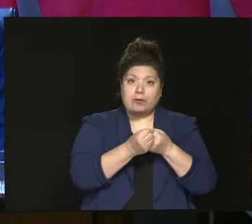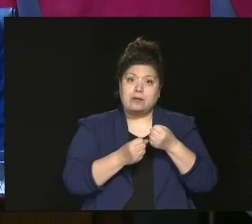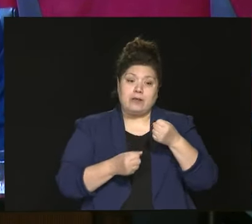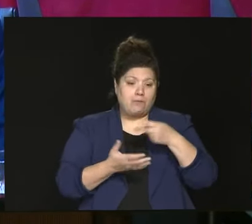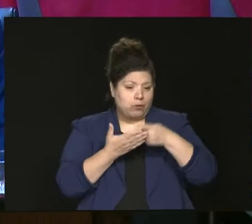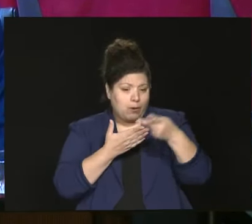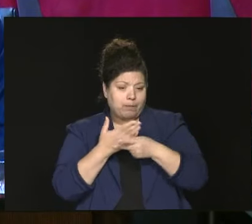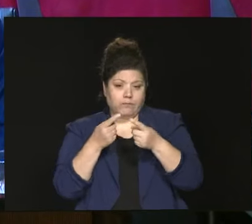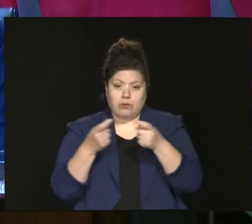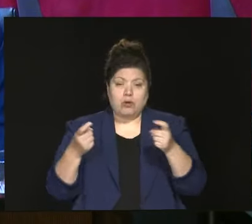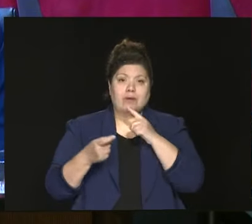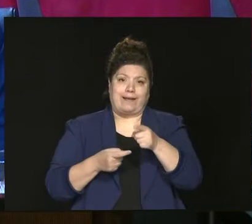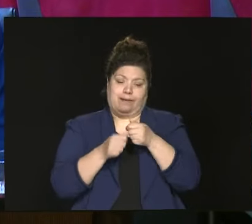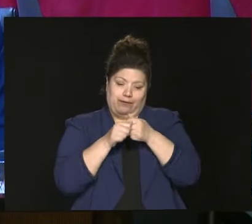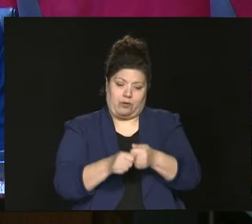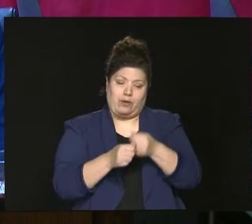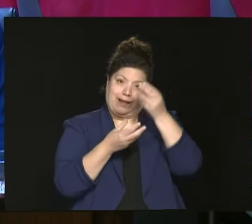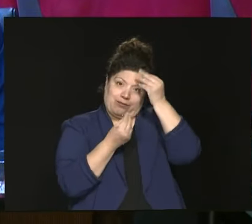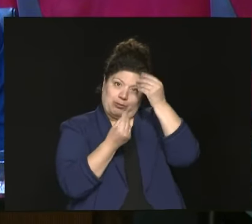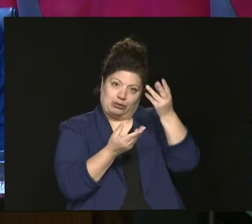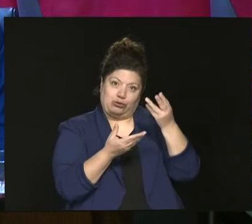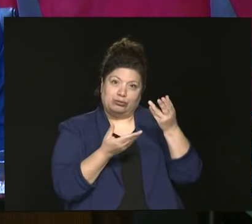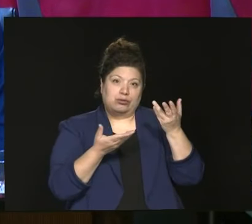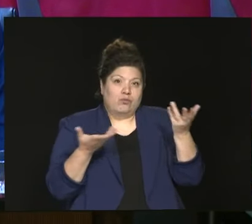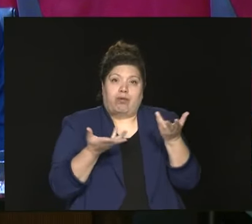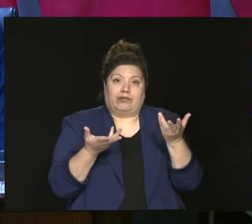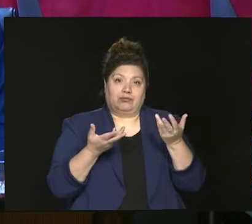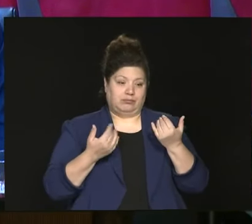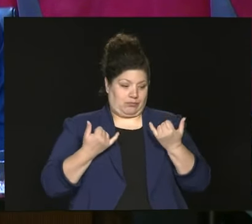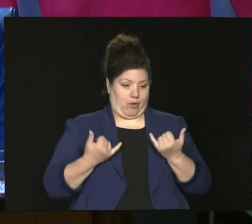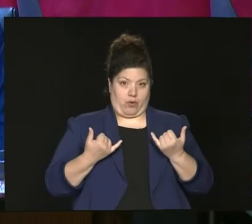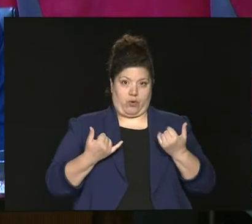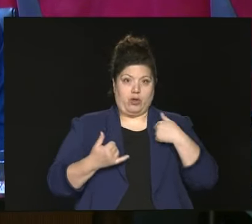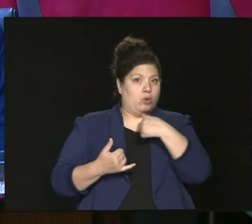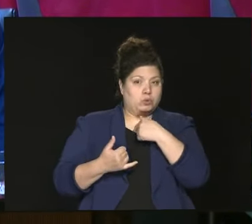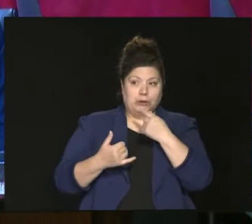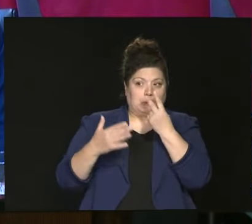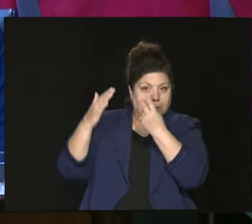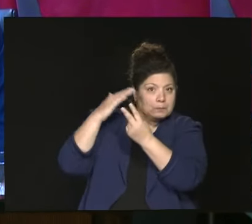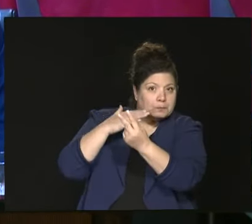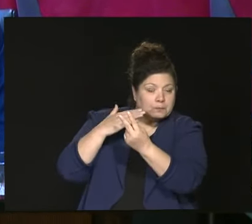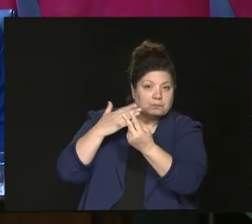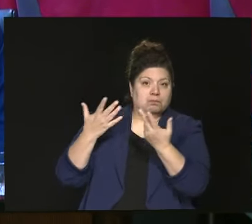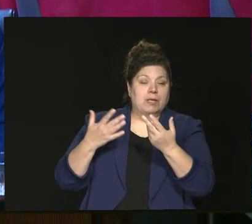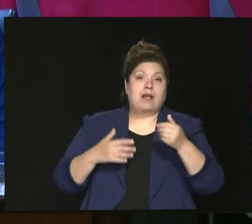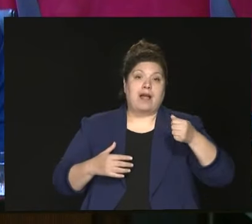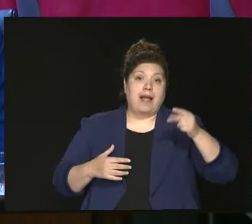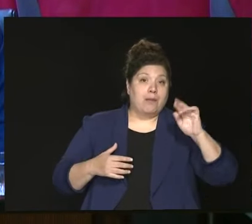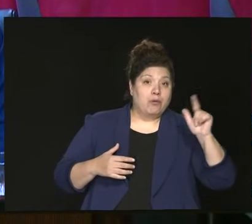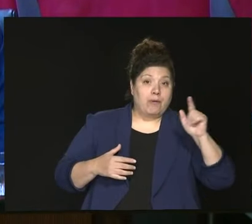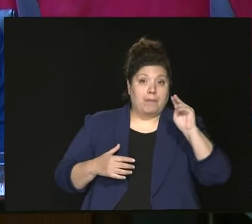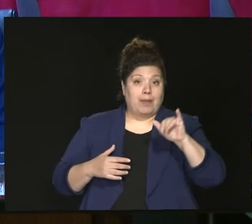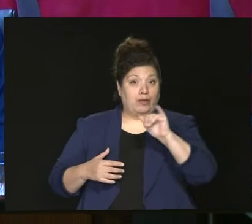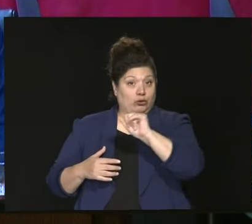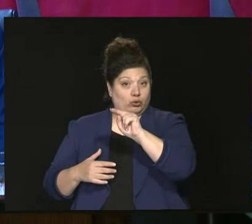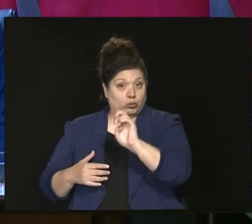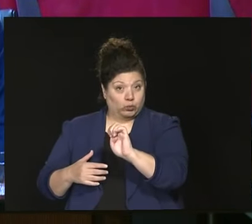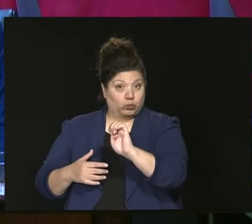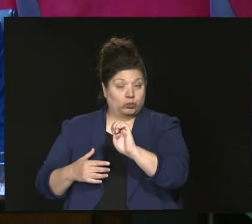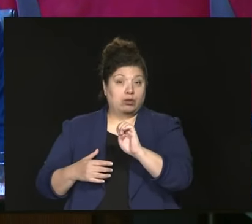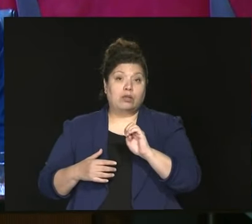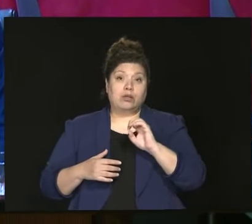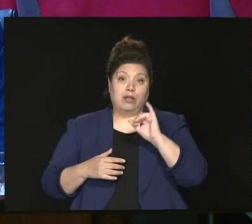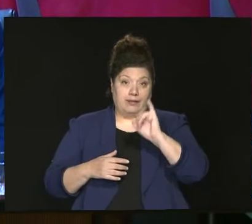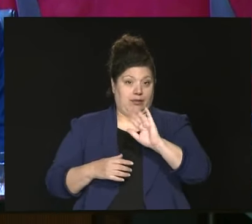this measure is for the months of rent for April, May, and June. We believe we have information